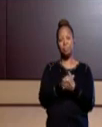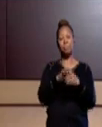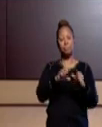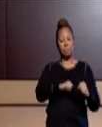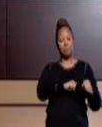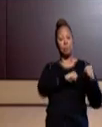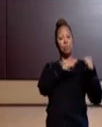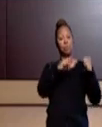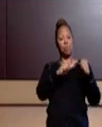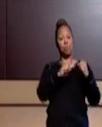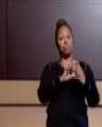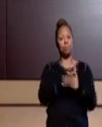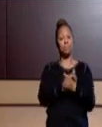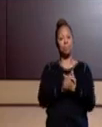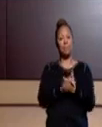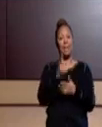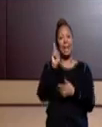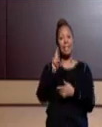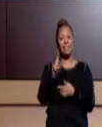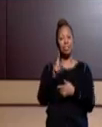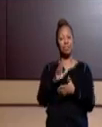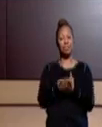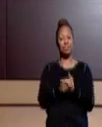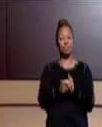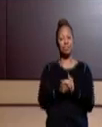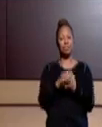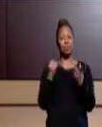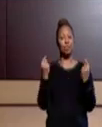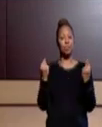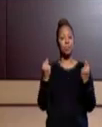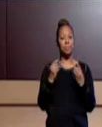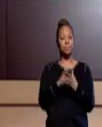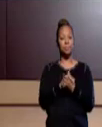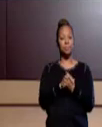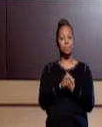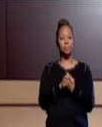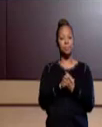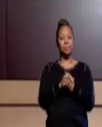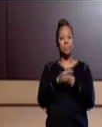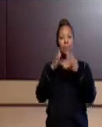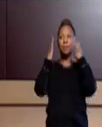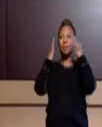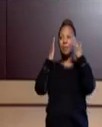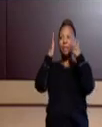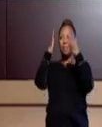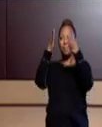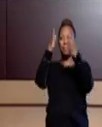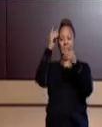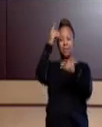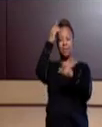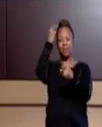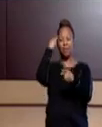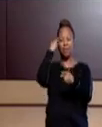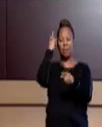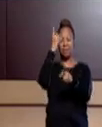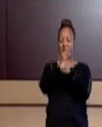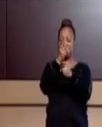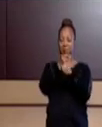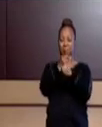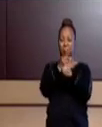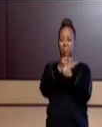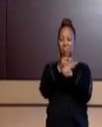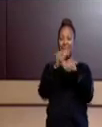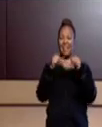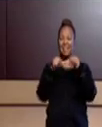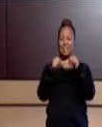strong. I just need you to do what? Keep your mind right. I just need you to do what?